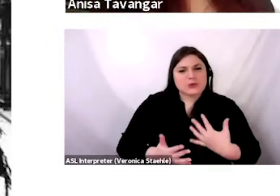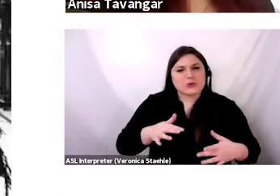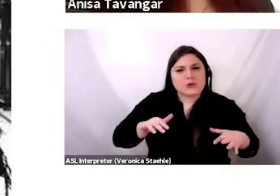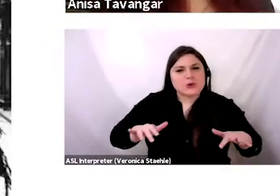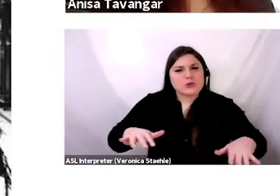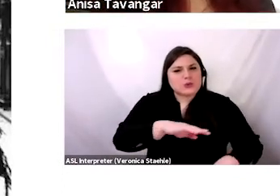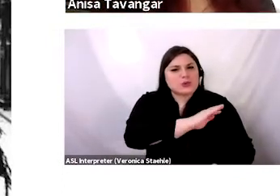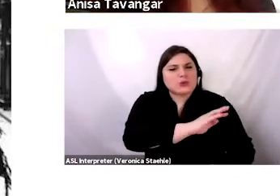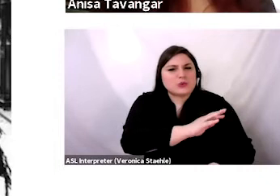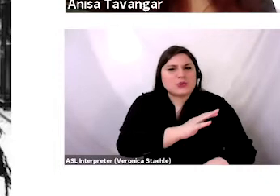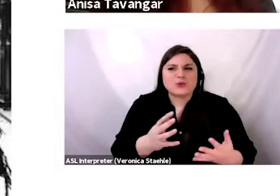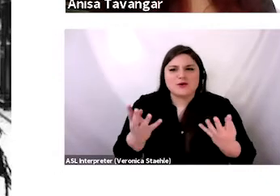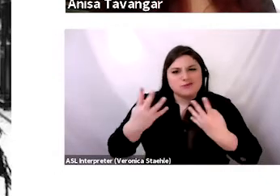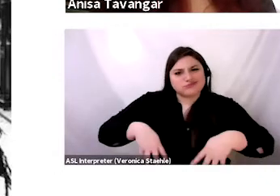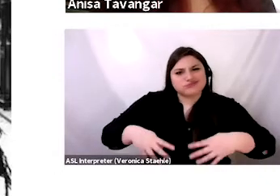more sustaining.